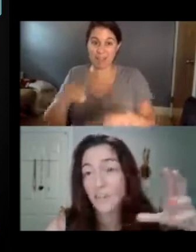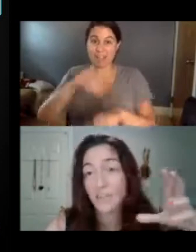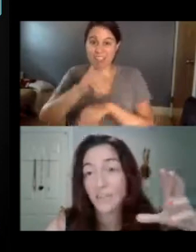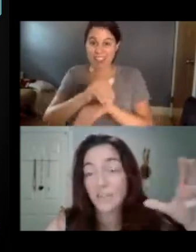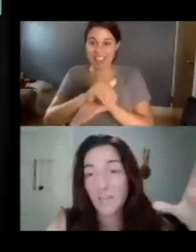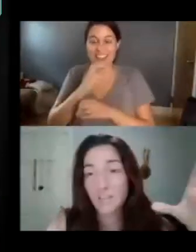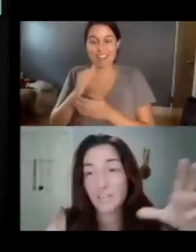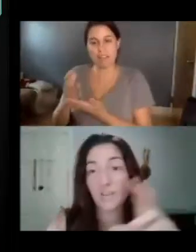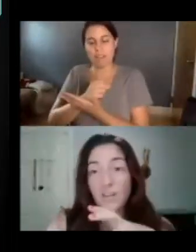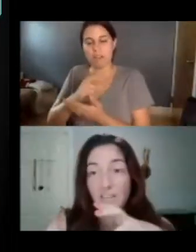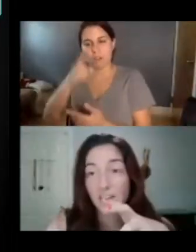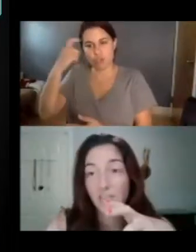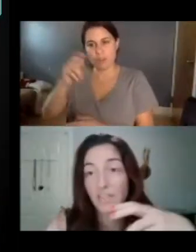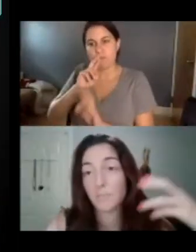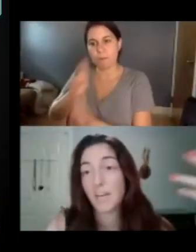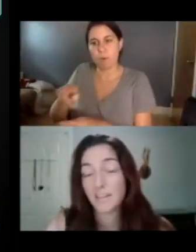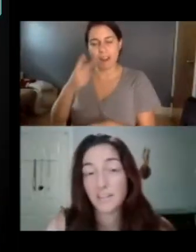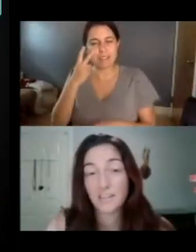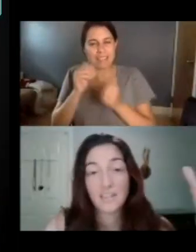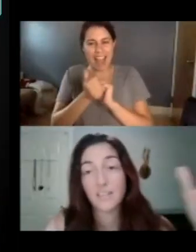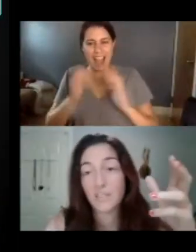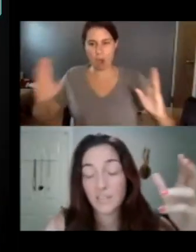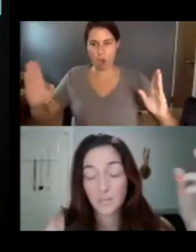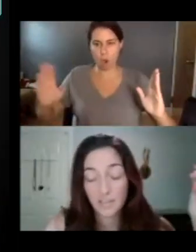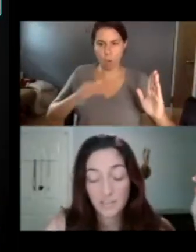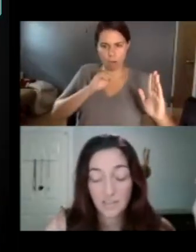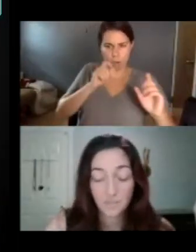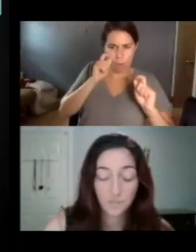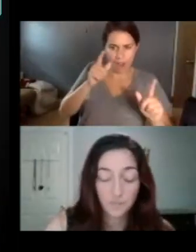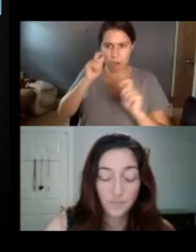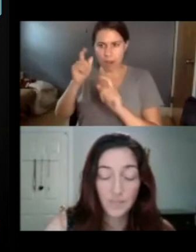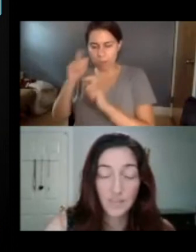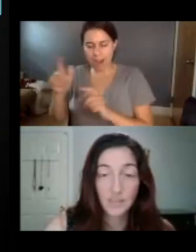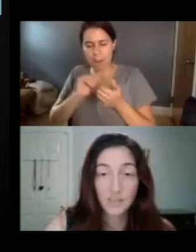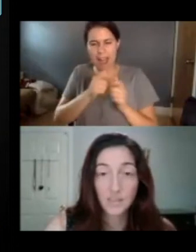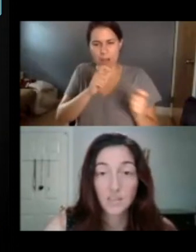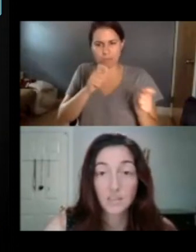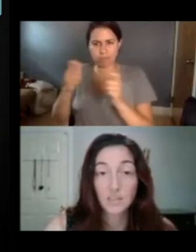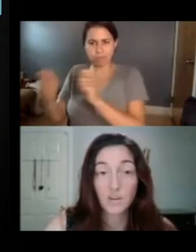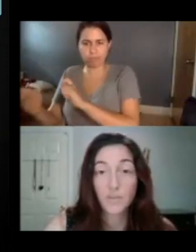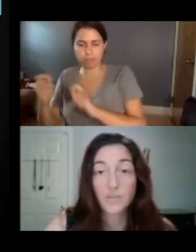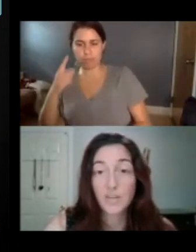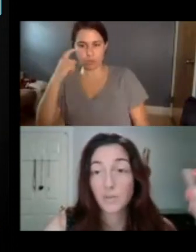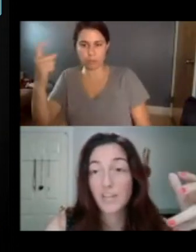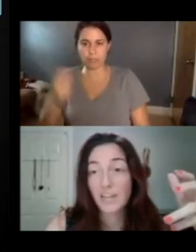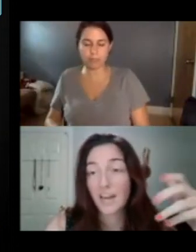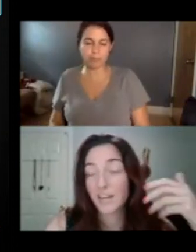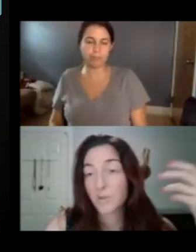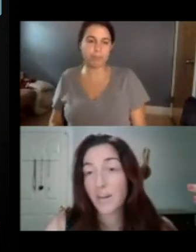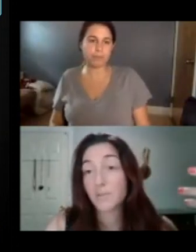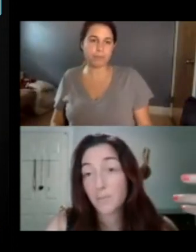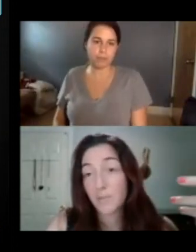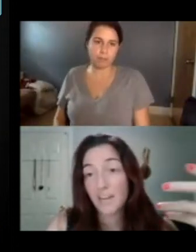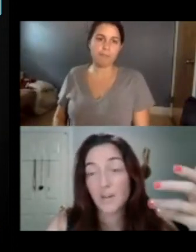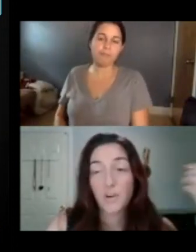how dream content changes across a night of sleep and in different sleep stages. So one thing we're looking at,